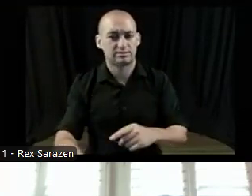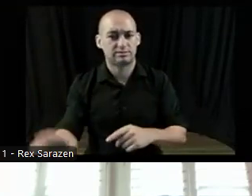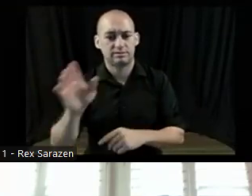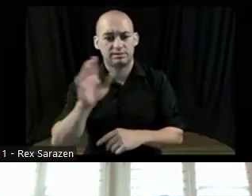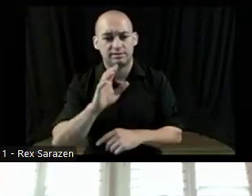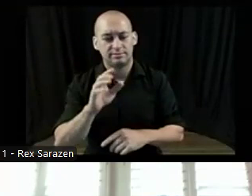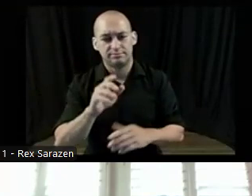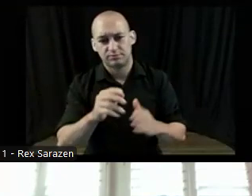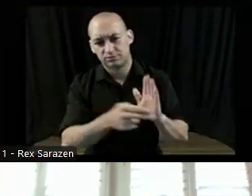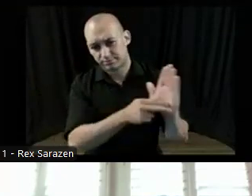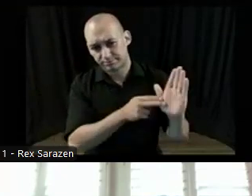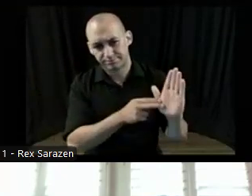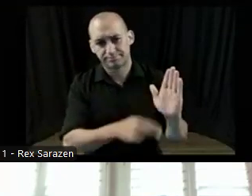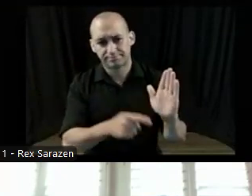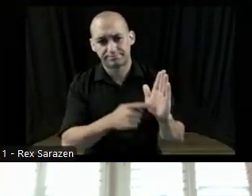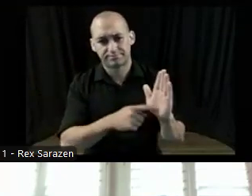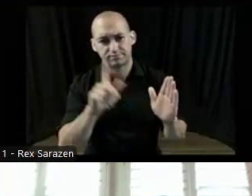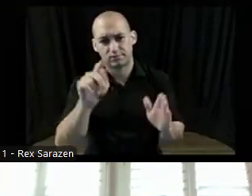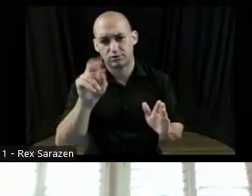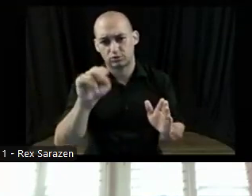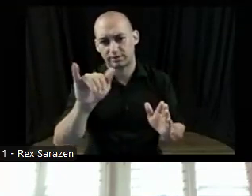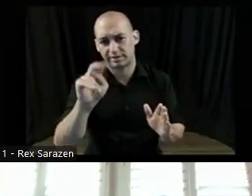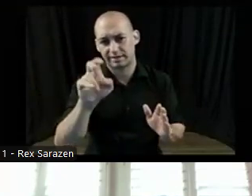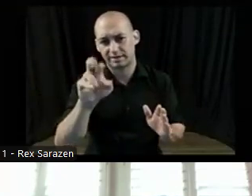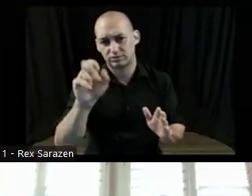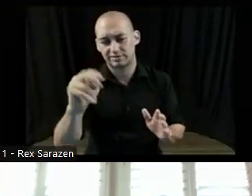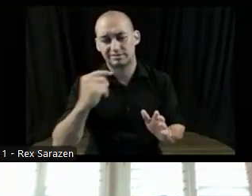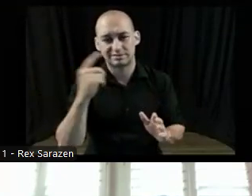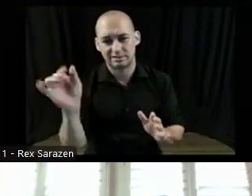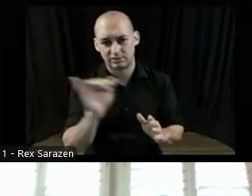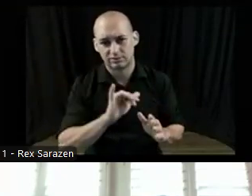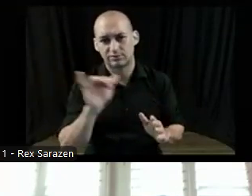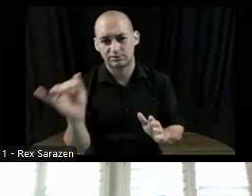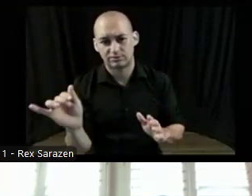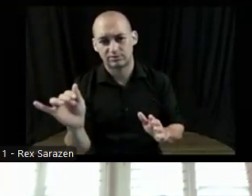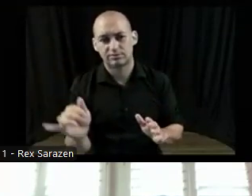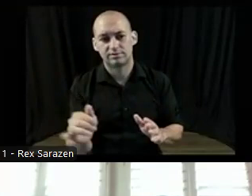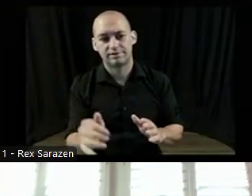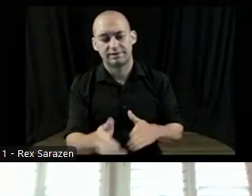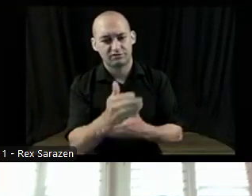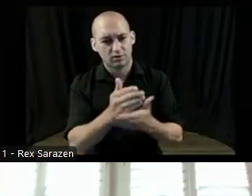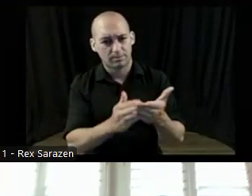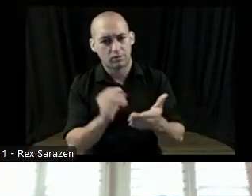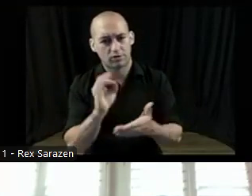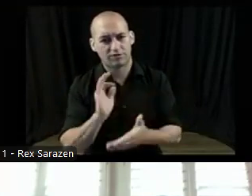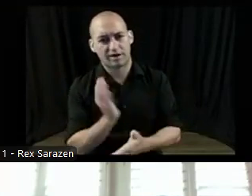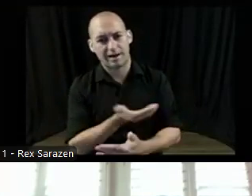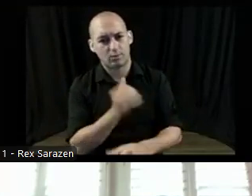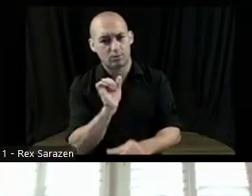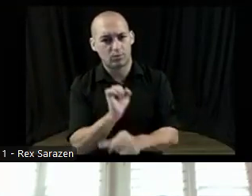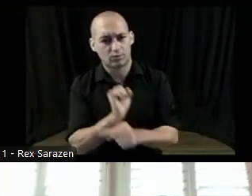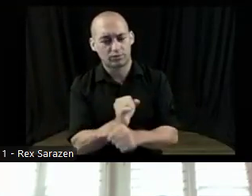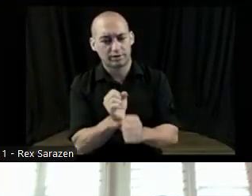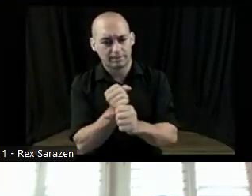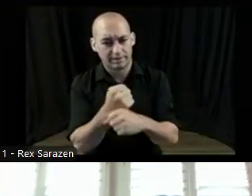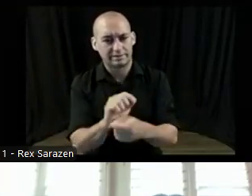is something Tony Anderson has mentioned too, and if in part of our work in making these